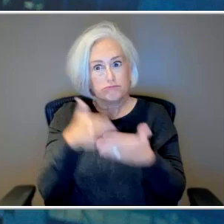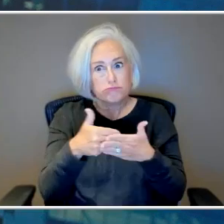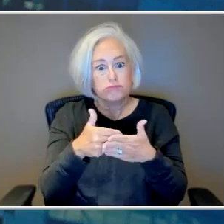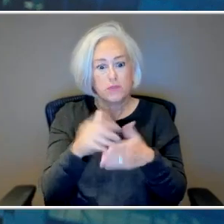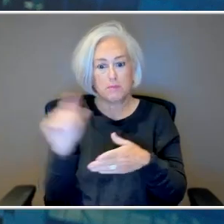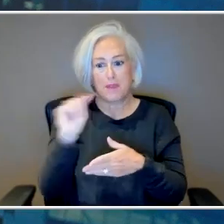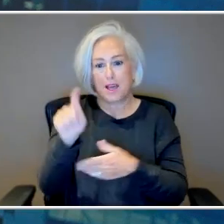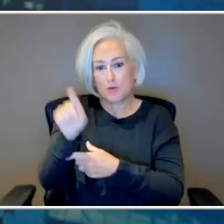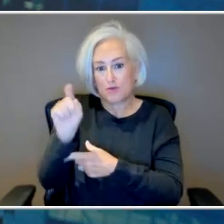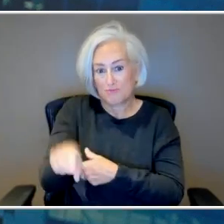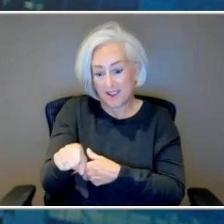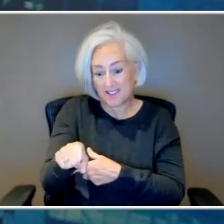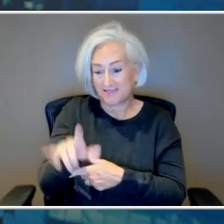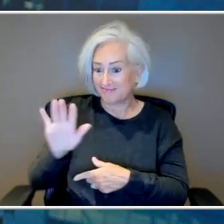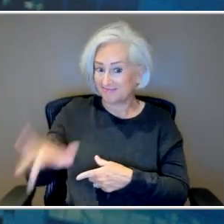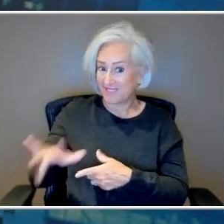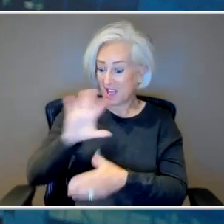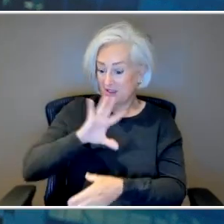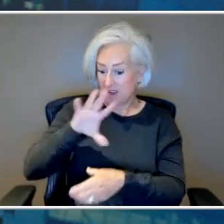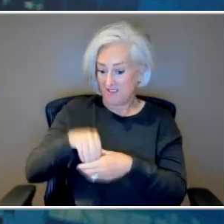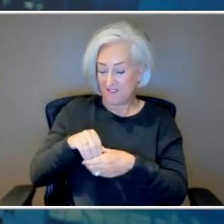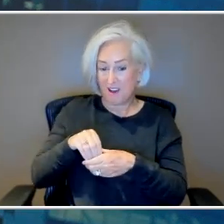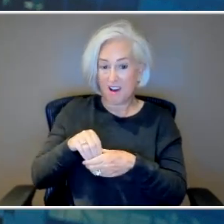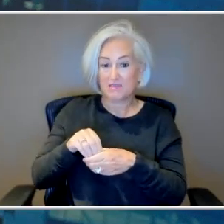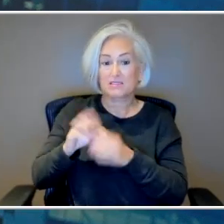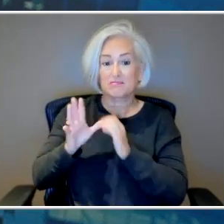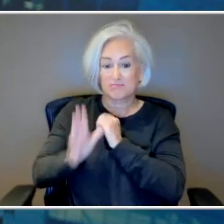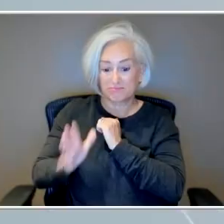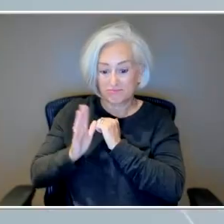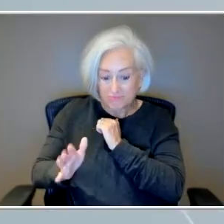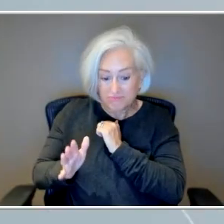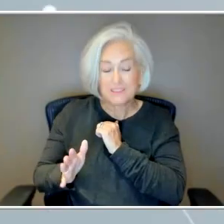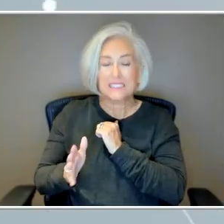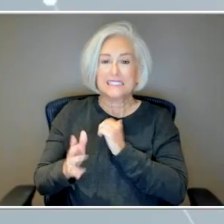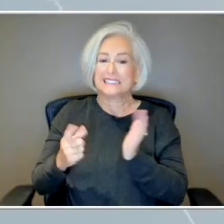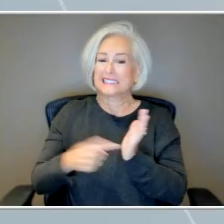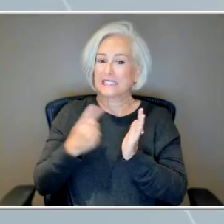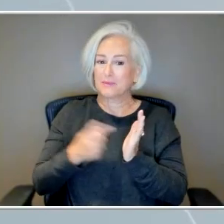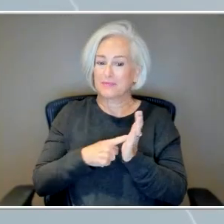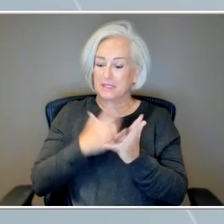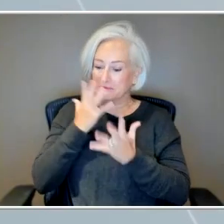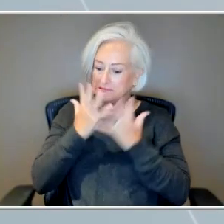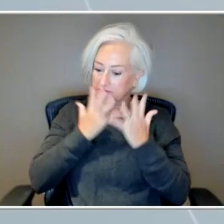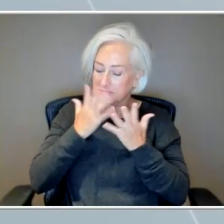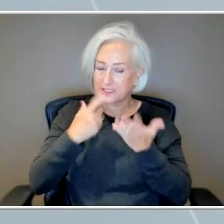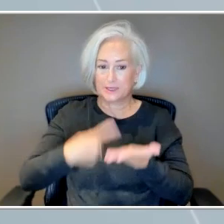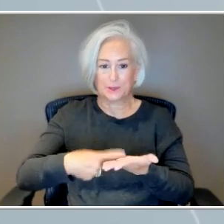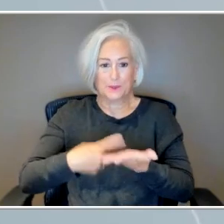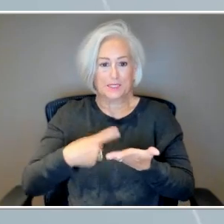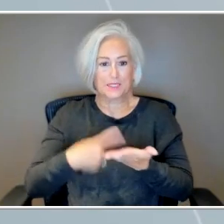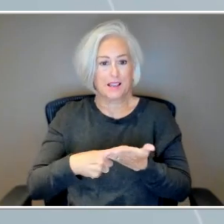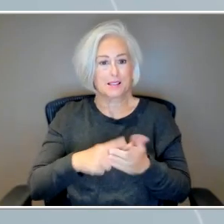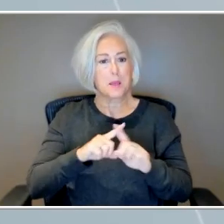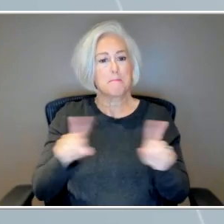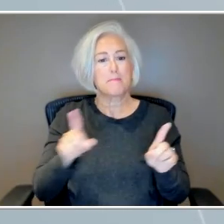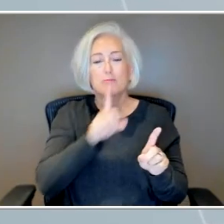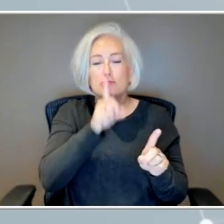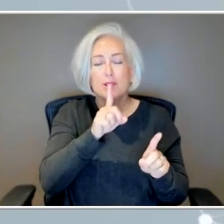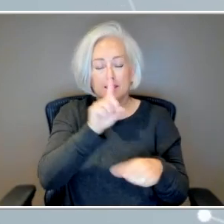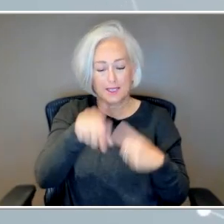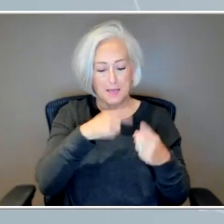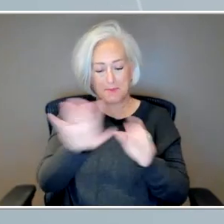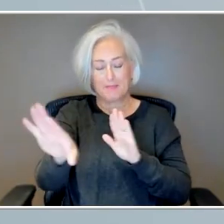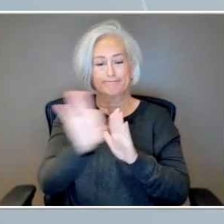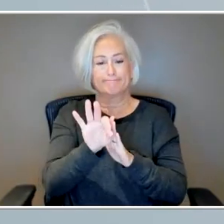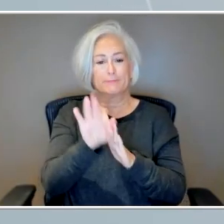But speaking up is the key to finding the right care. And today, we are meeting someone who advocated for herself and finally got a